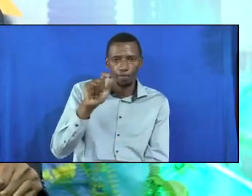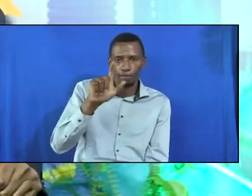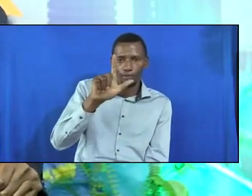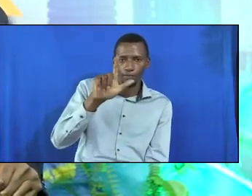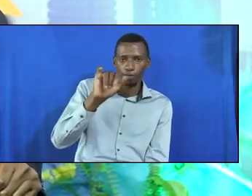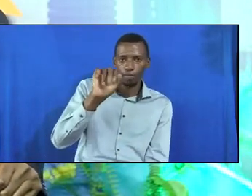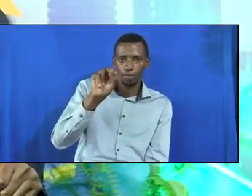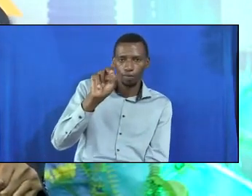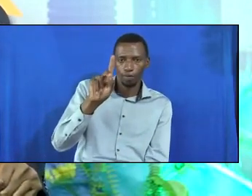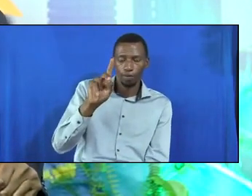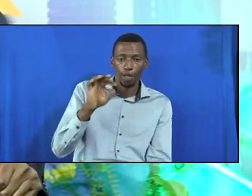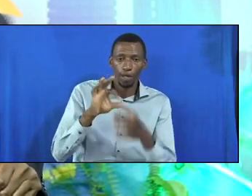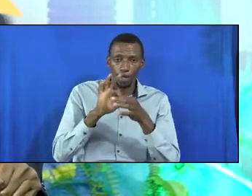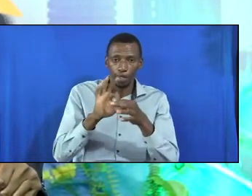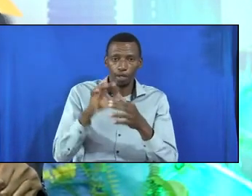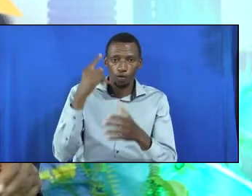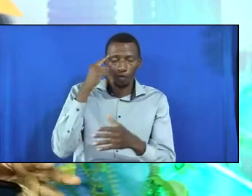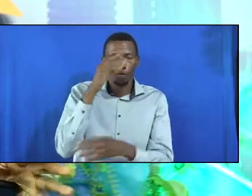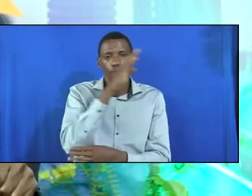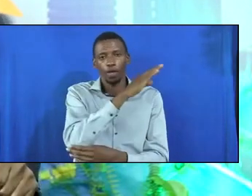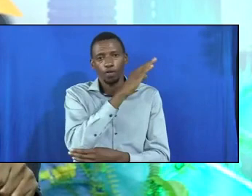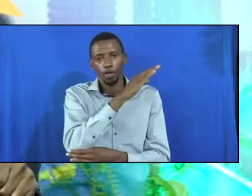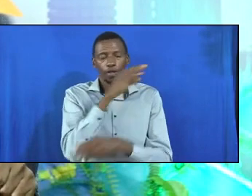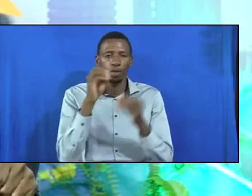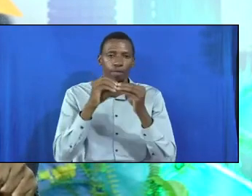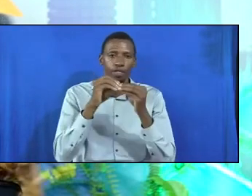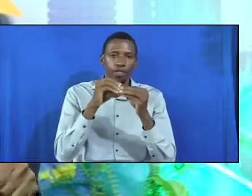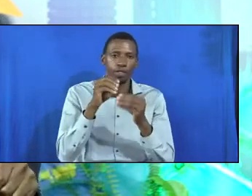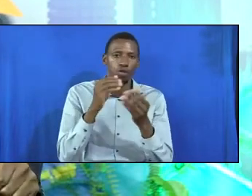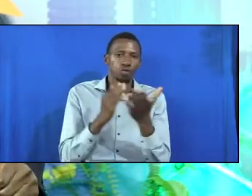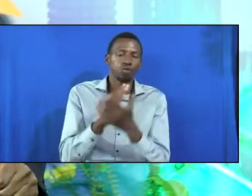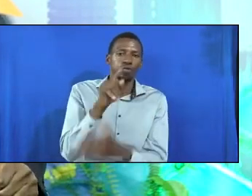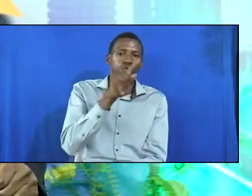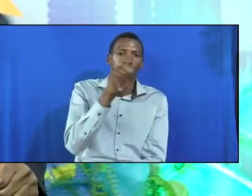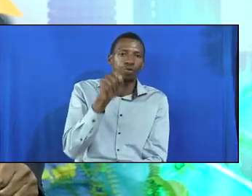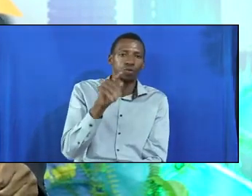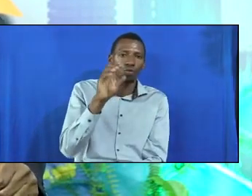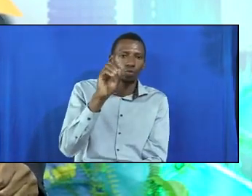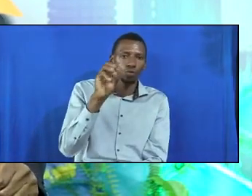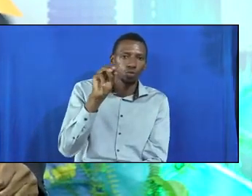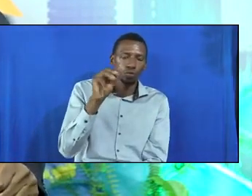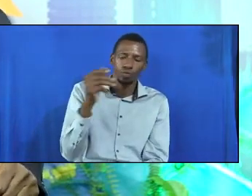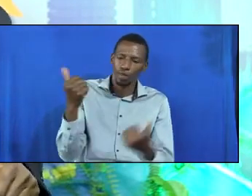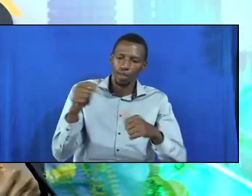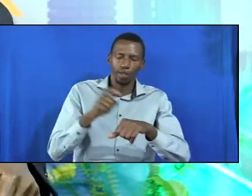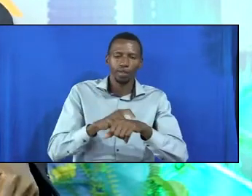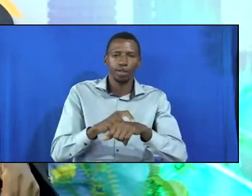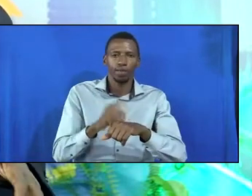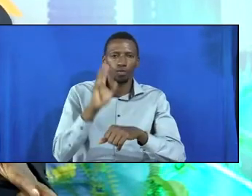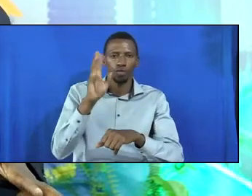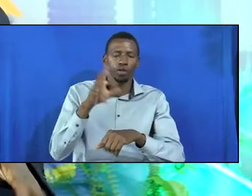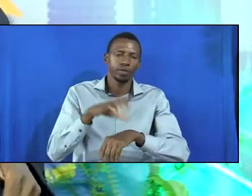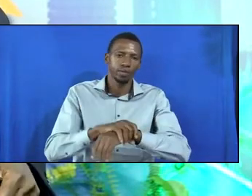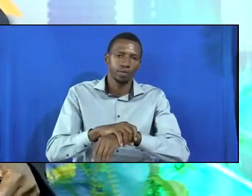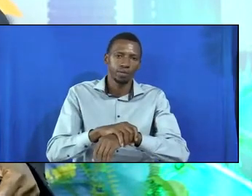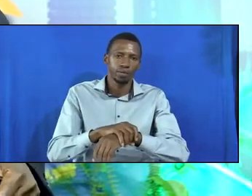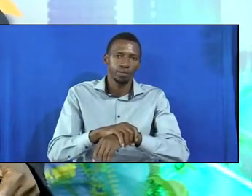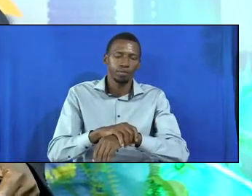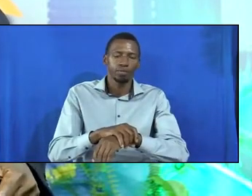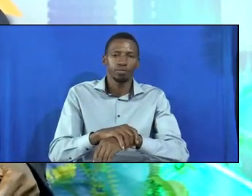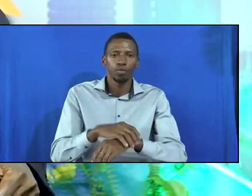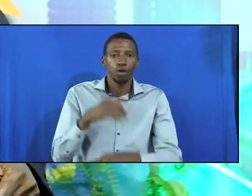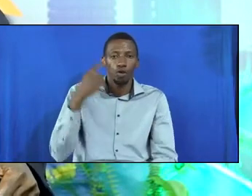for the evening meeting, the Zoom meeting, it will come anytime. We'll consult on the same. And for those of